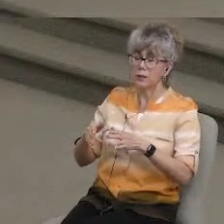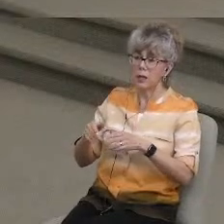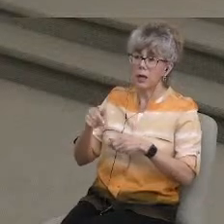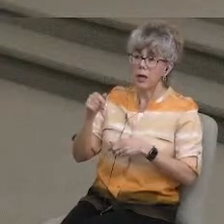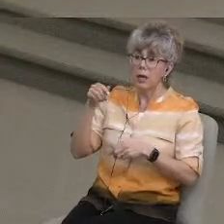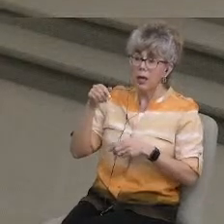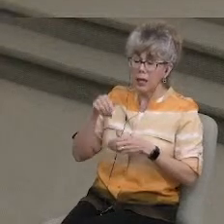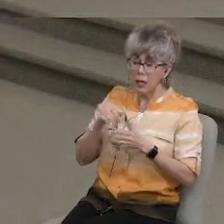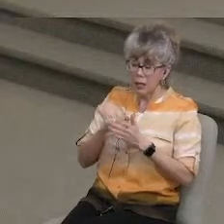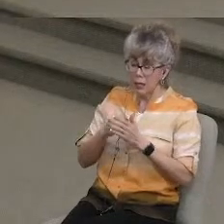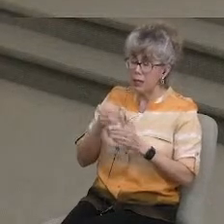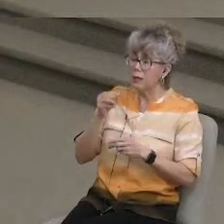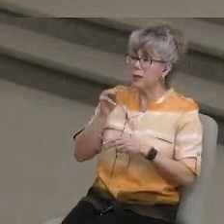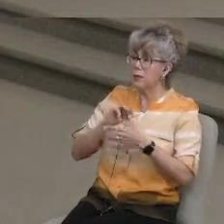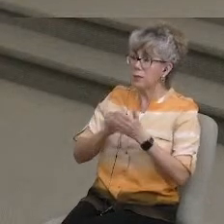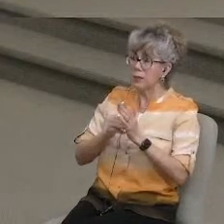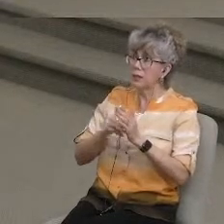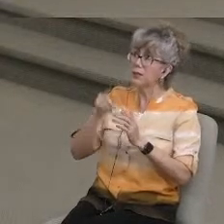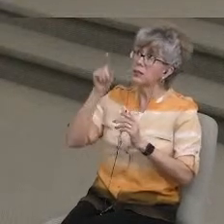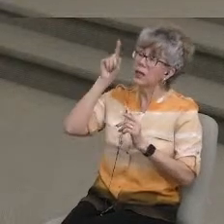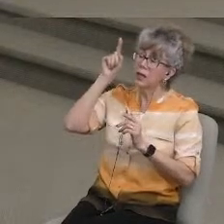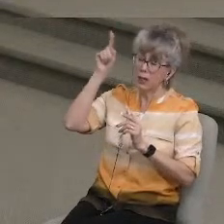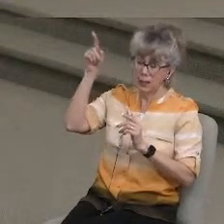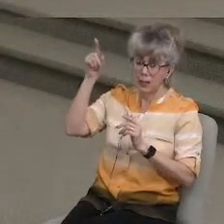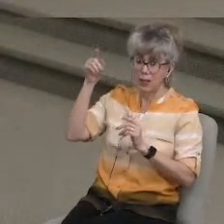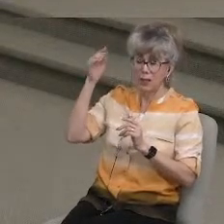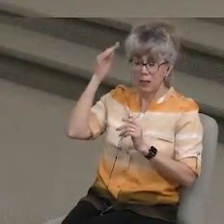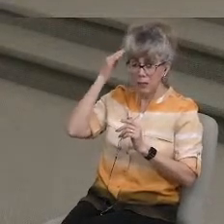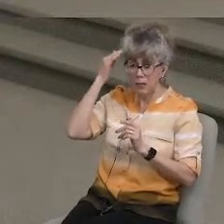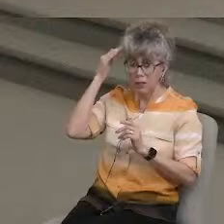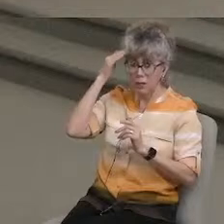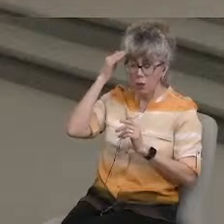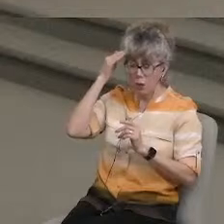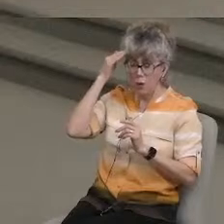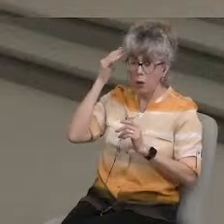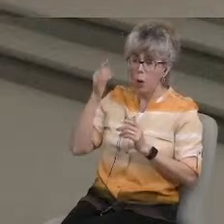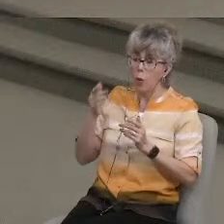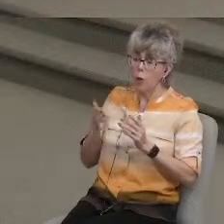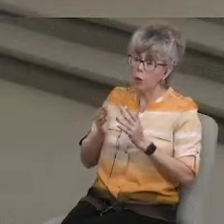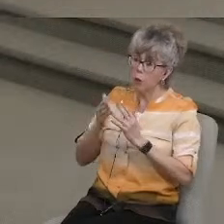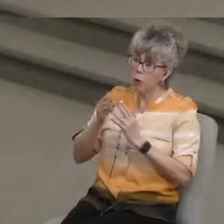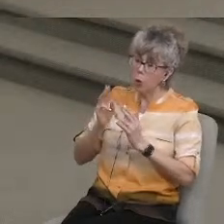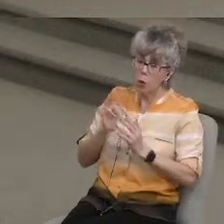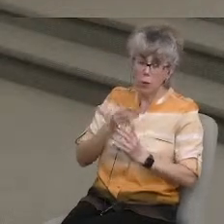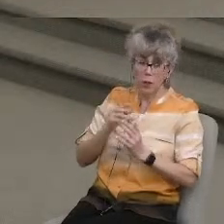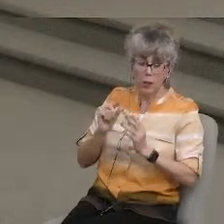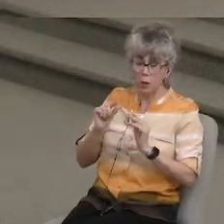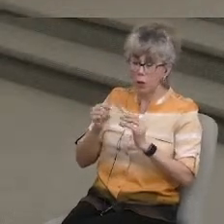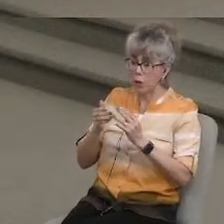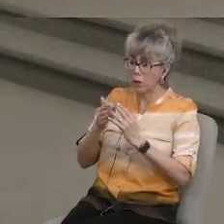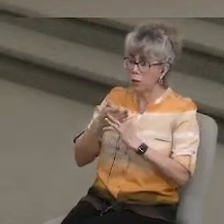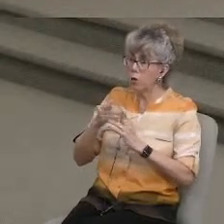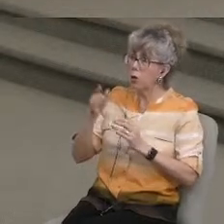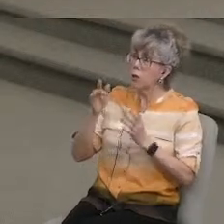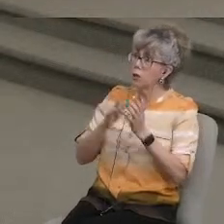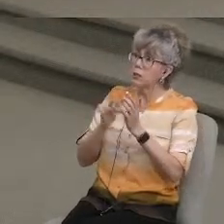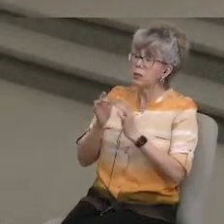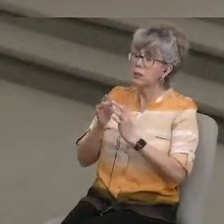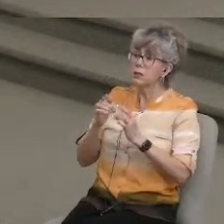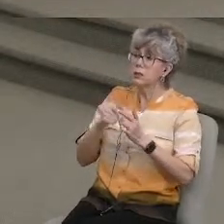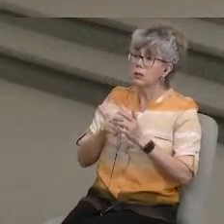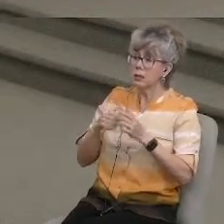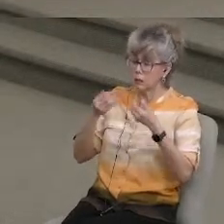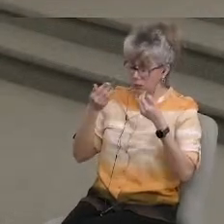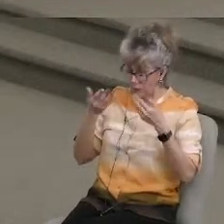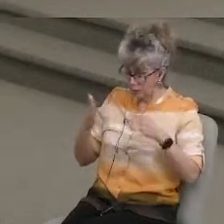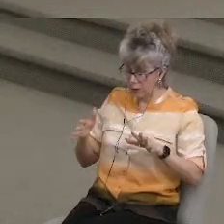of pain. But he will never, ever leave his children. Jesus said, it's finished. And those words